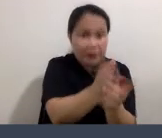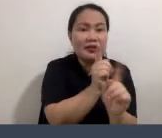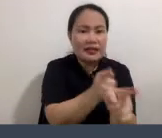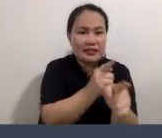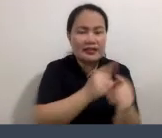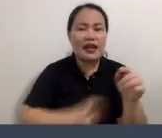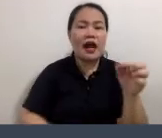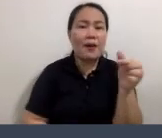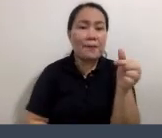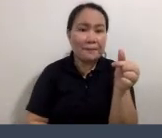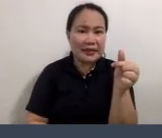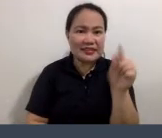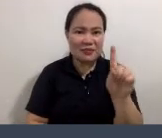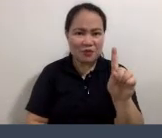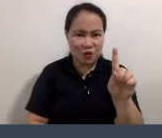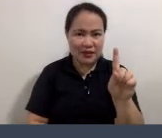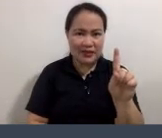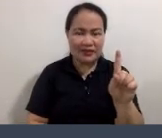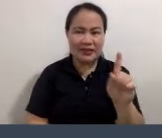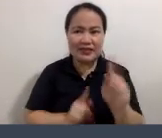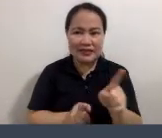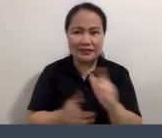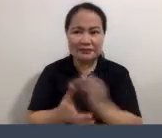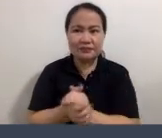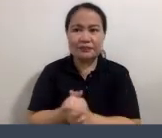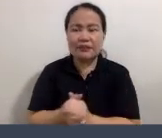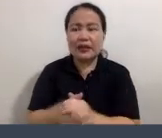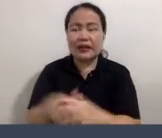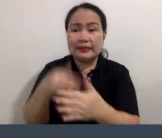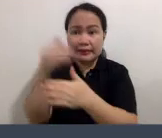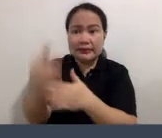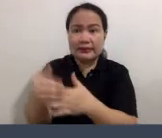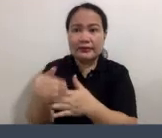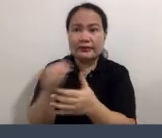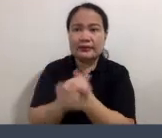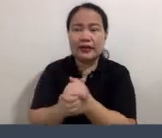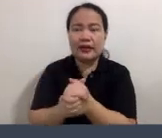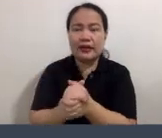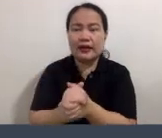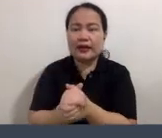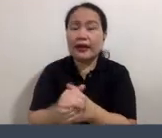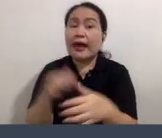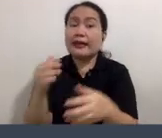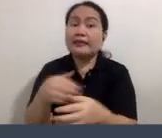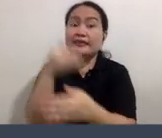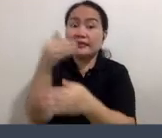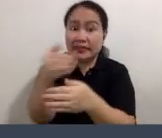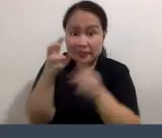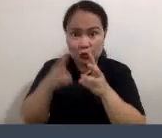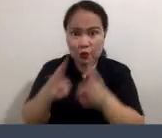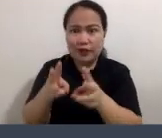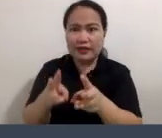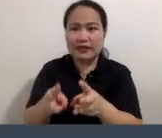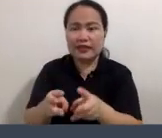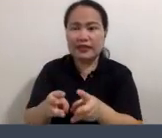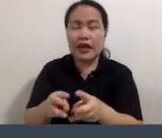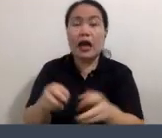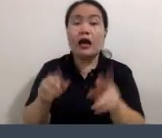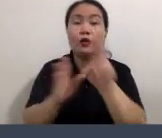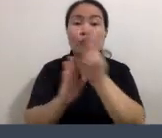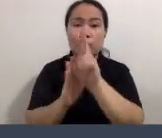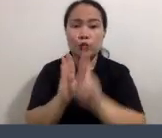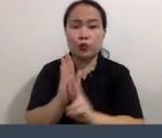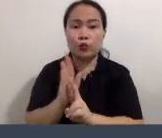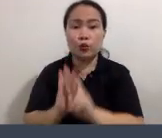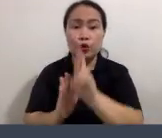Positive 1. Okay, next. We can make use of the rule. So, ito yung pinaka-importante. Ang